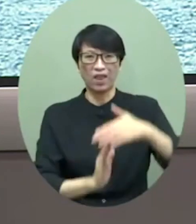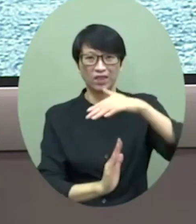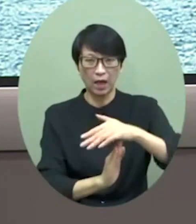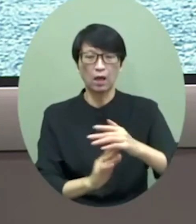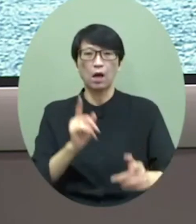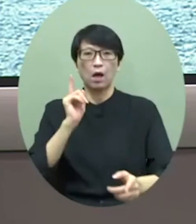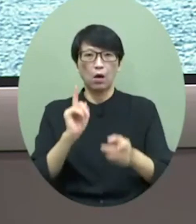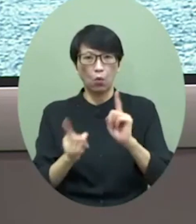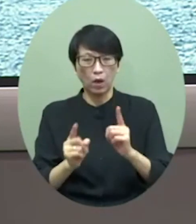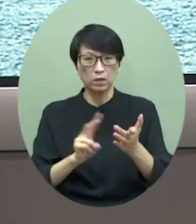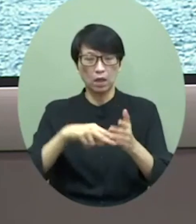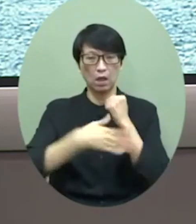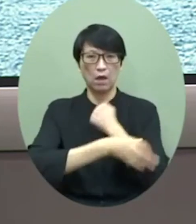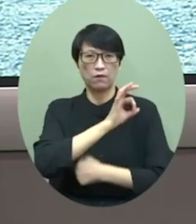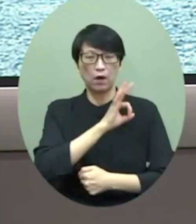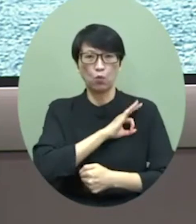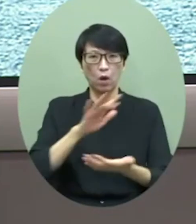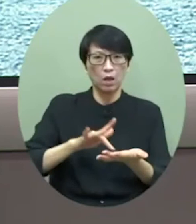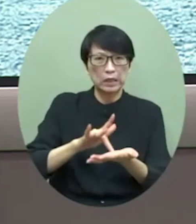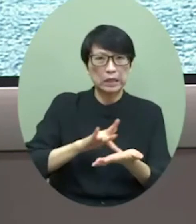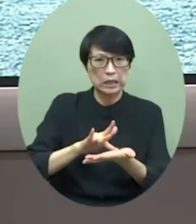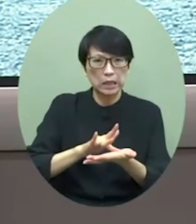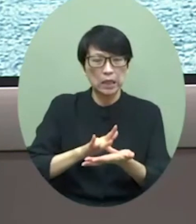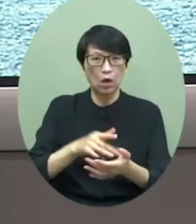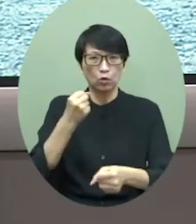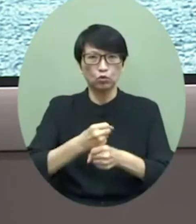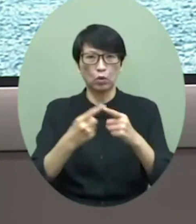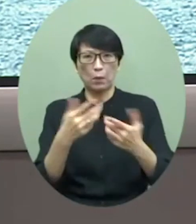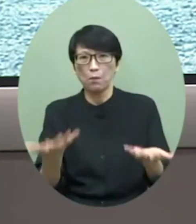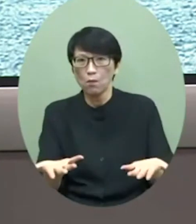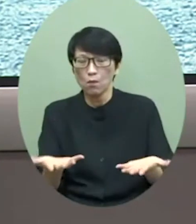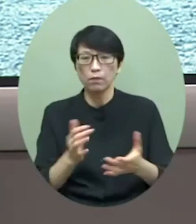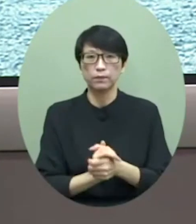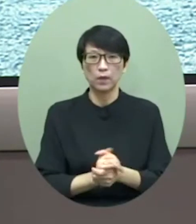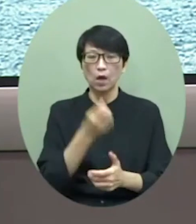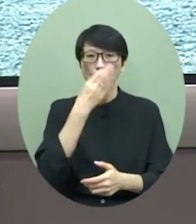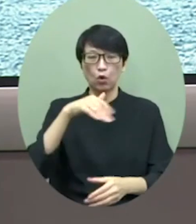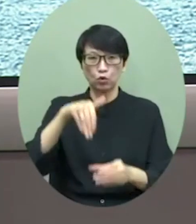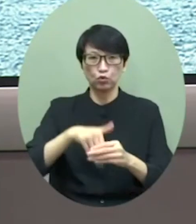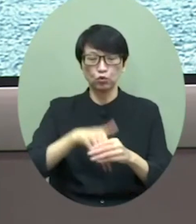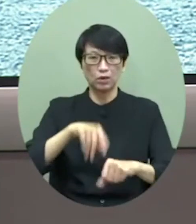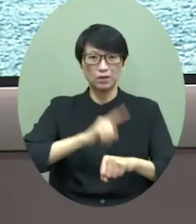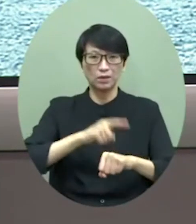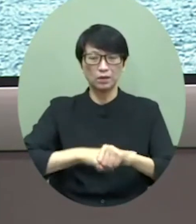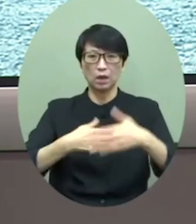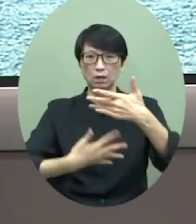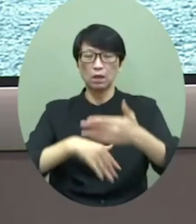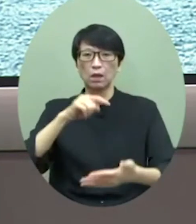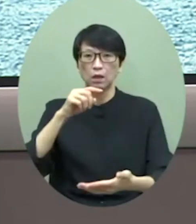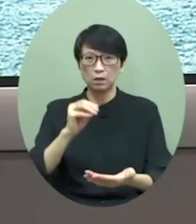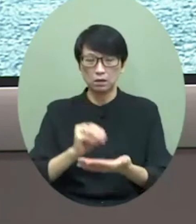the Legislative Council general election, we cannot allow for a vacuum